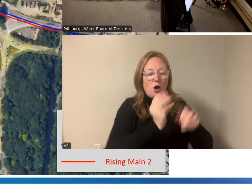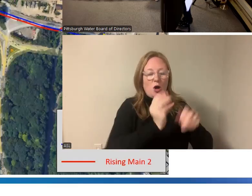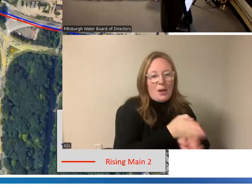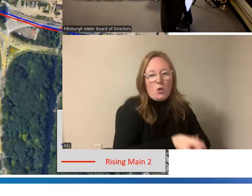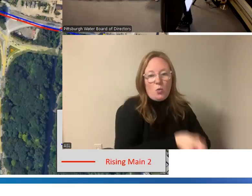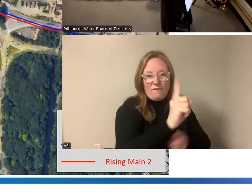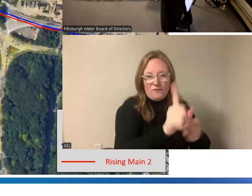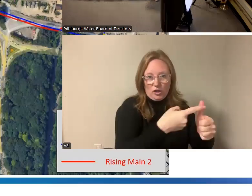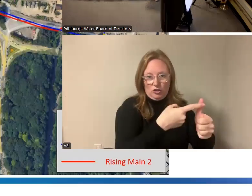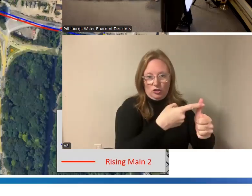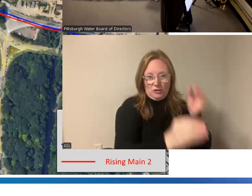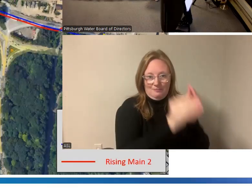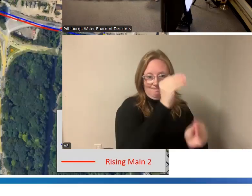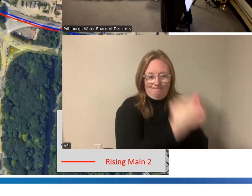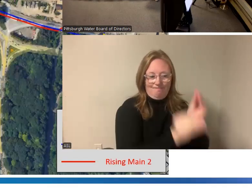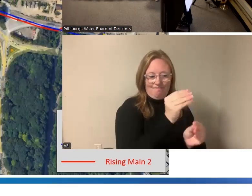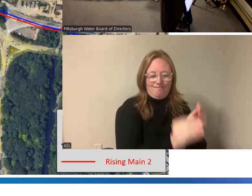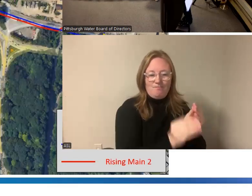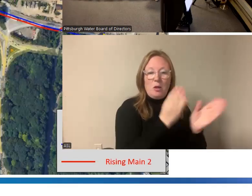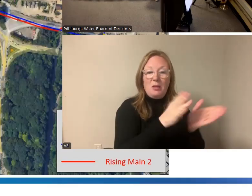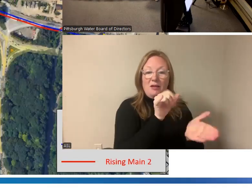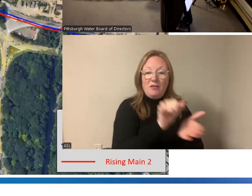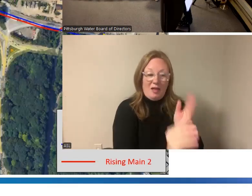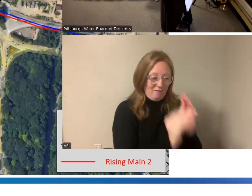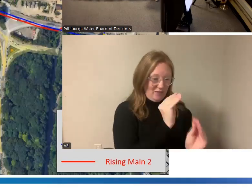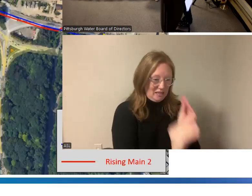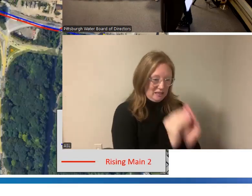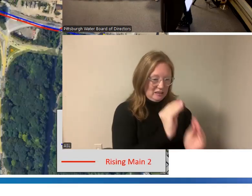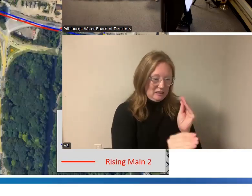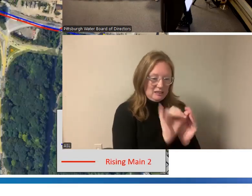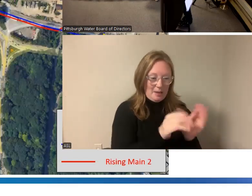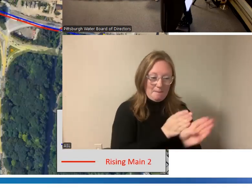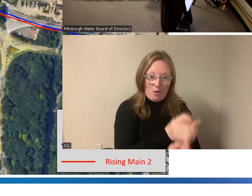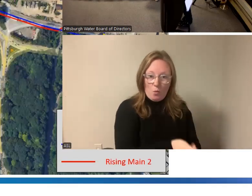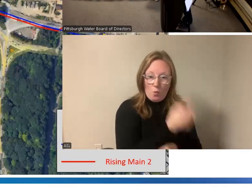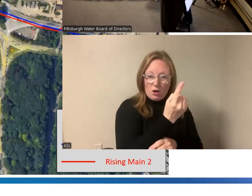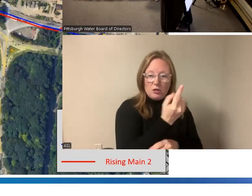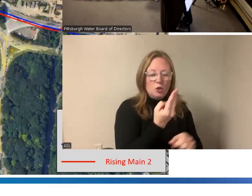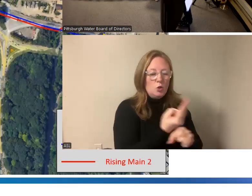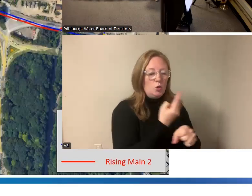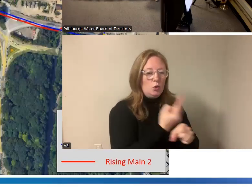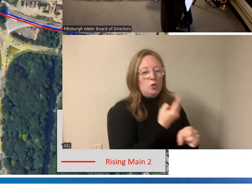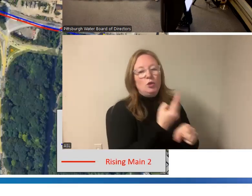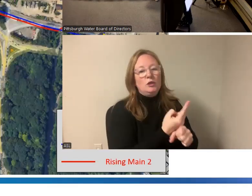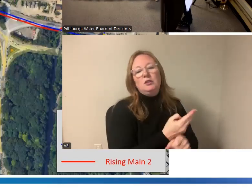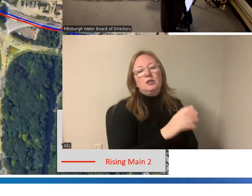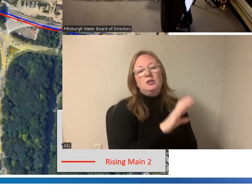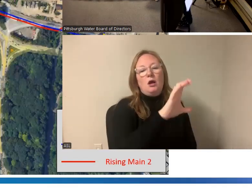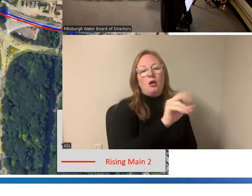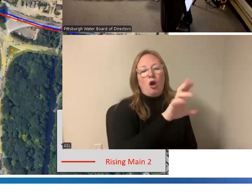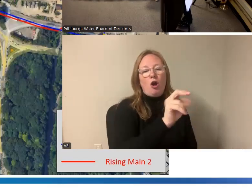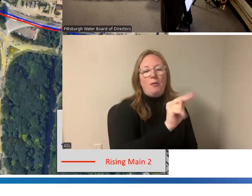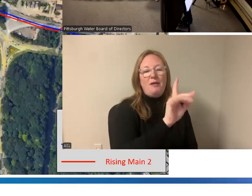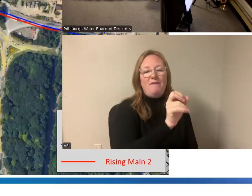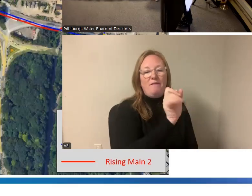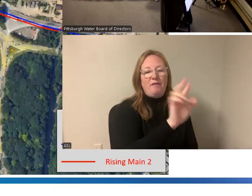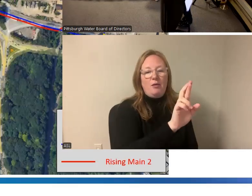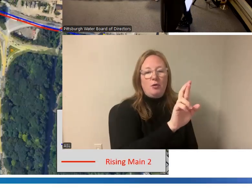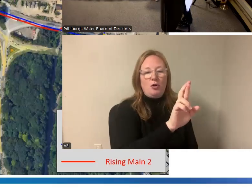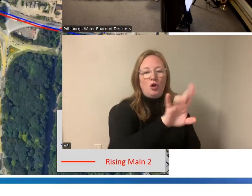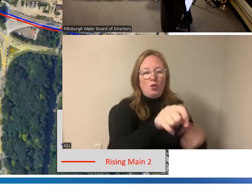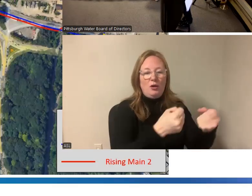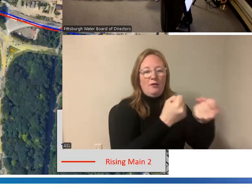one. The plan for rehabilitation of Rising Main 1 was to utilize carbon fiber reinforced polymer,